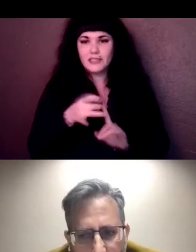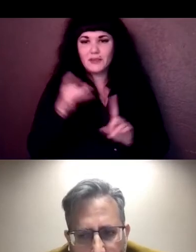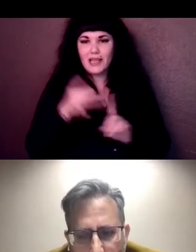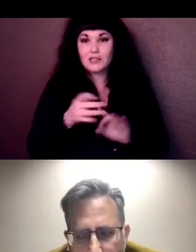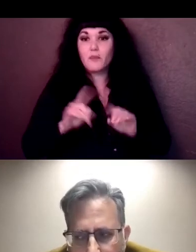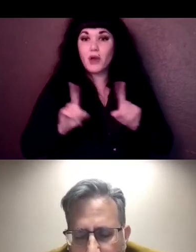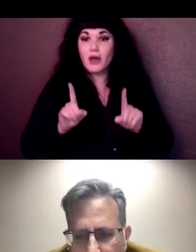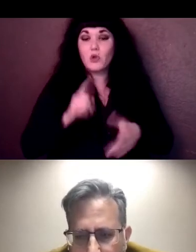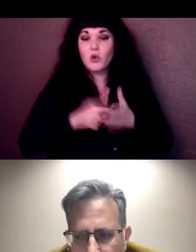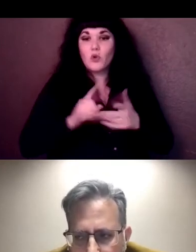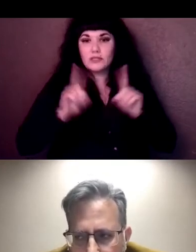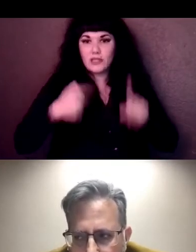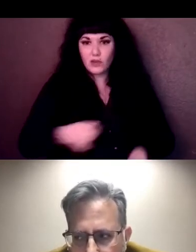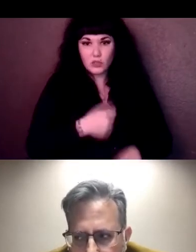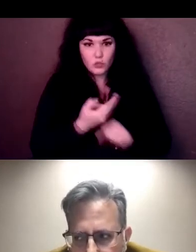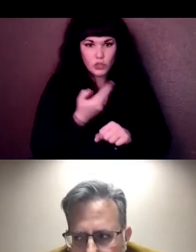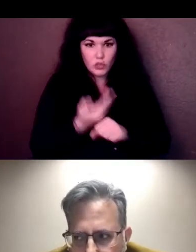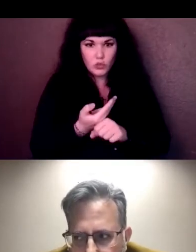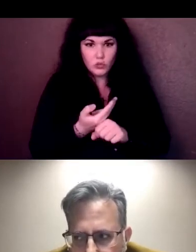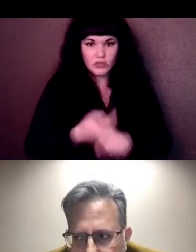employ not only what we call